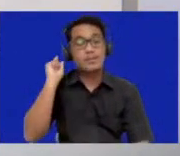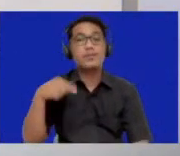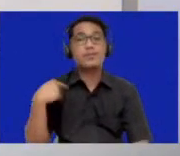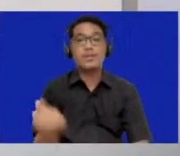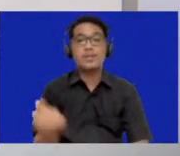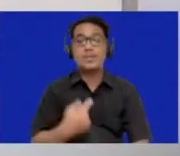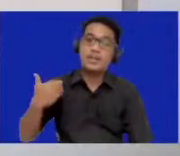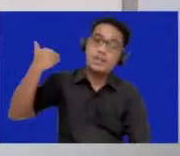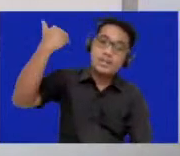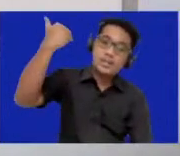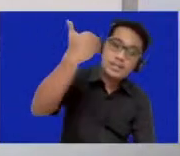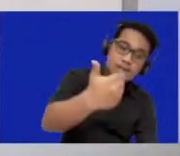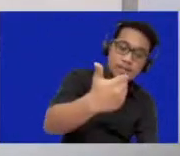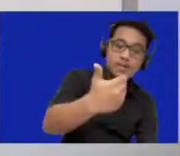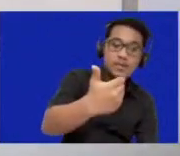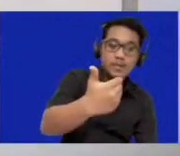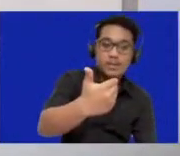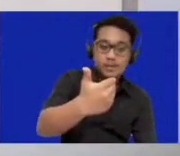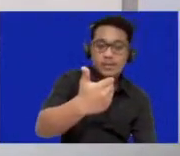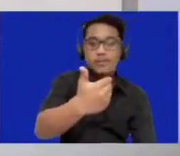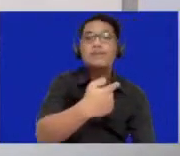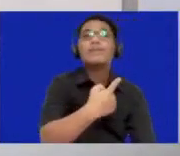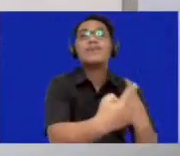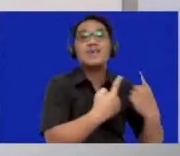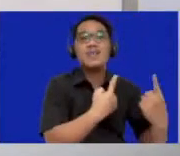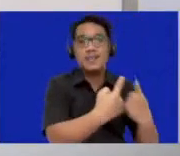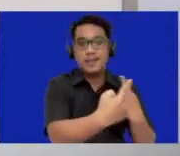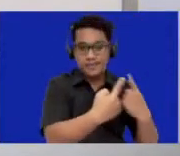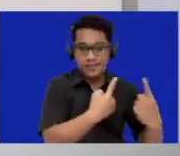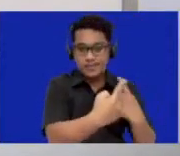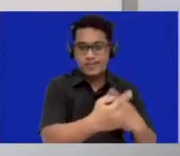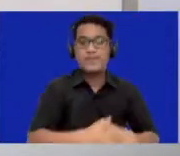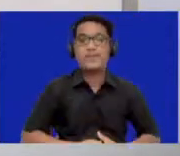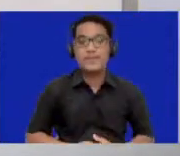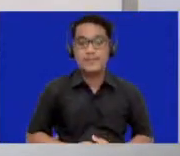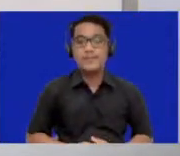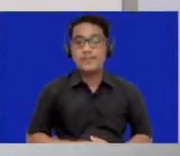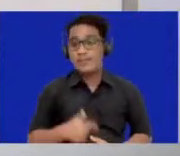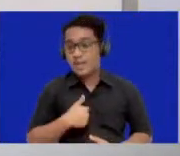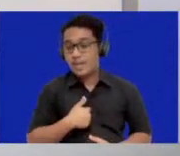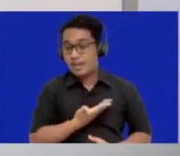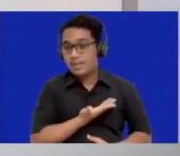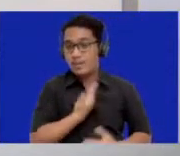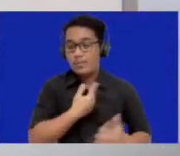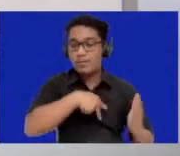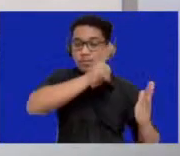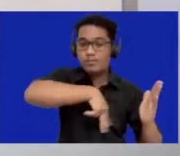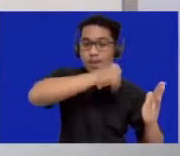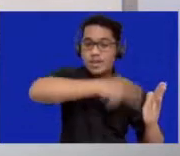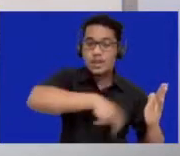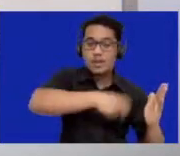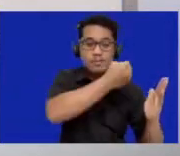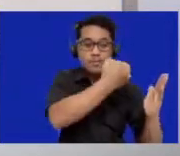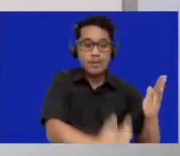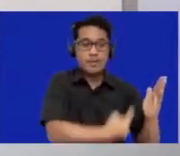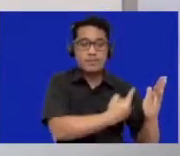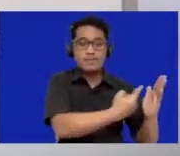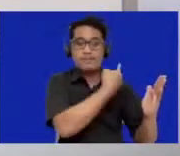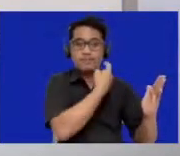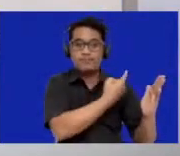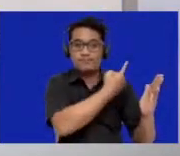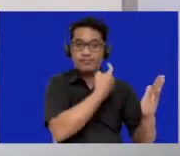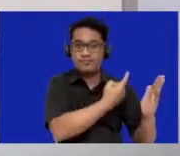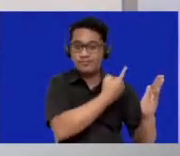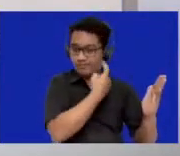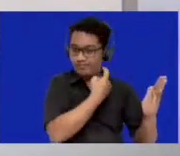session. So let me read some questions that has been collected by the committee. We have several feedback and question